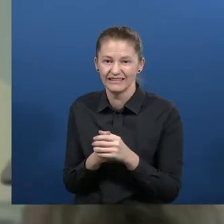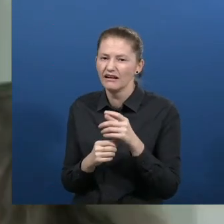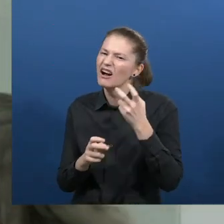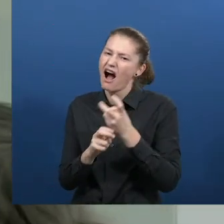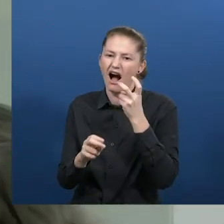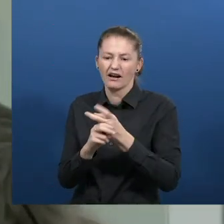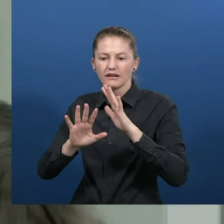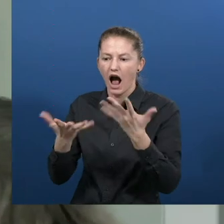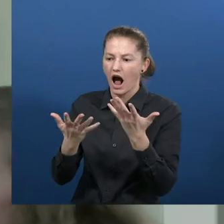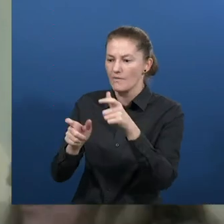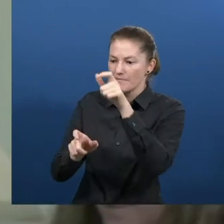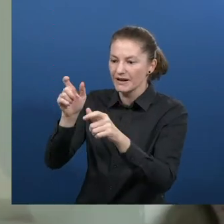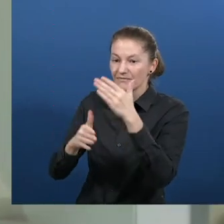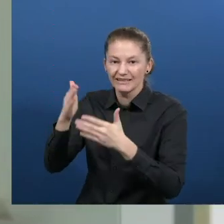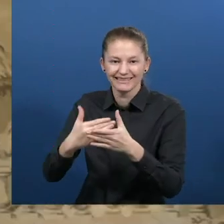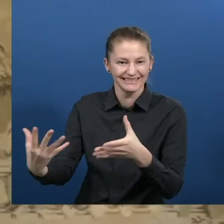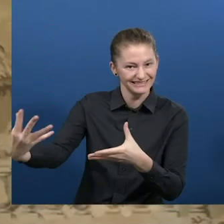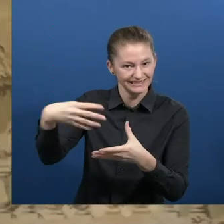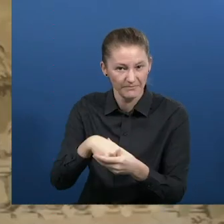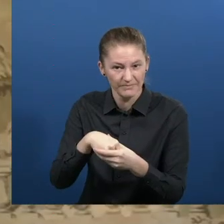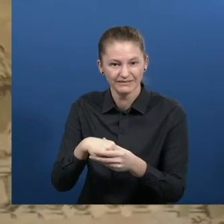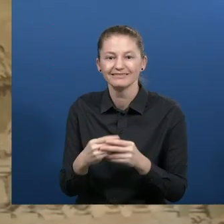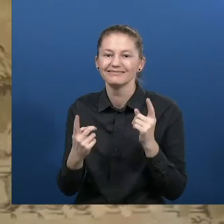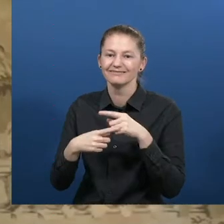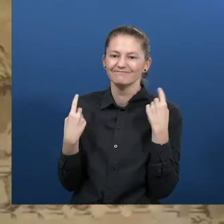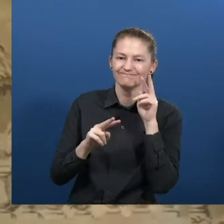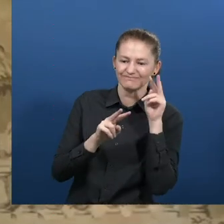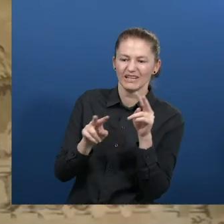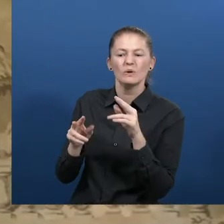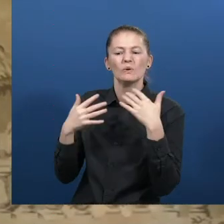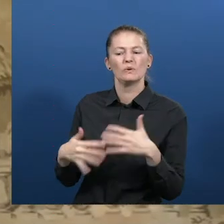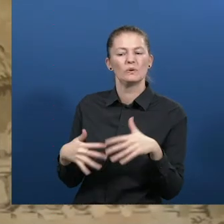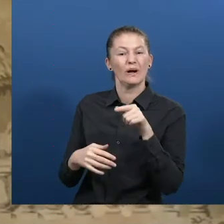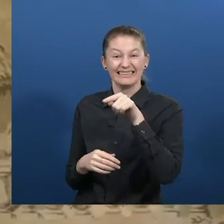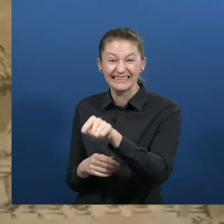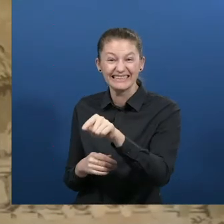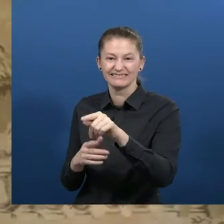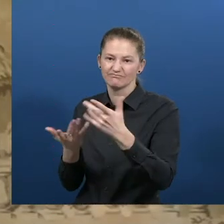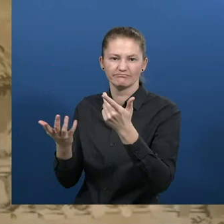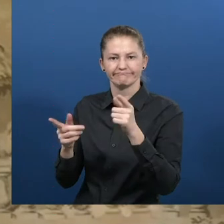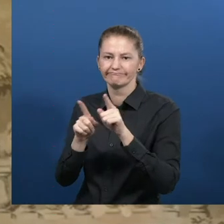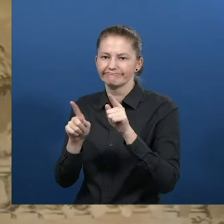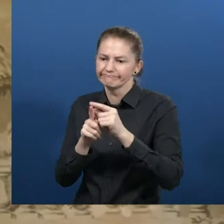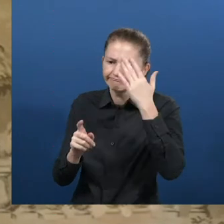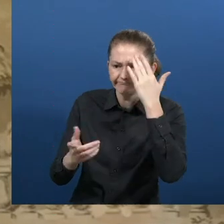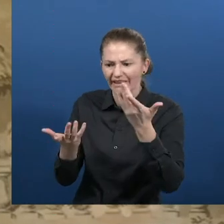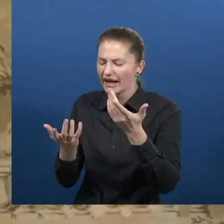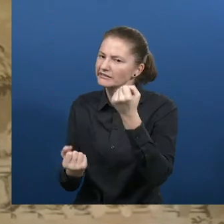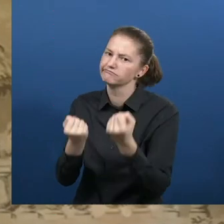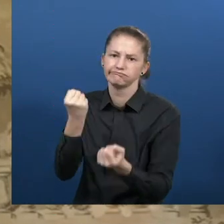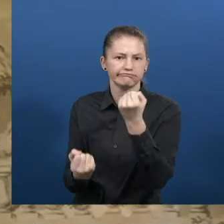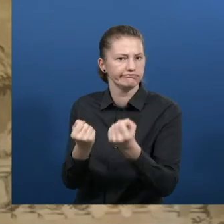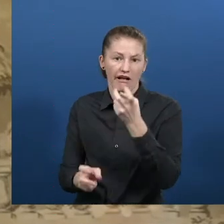happening in other countries is very difficult. Therefore, our purpose is bringing the knowledge, the human